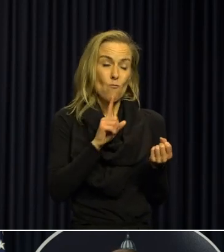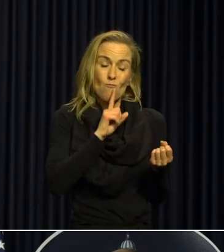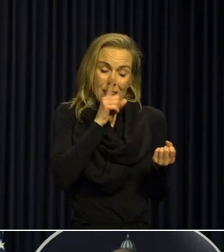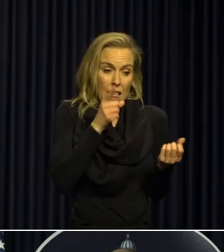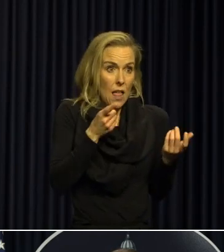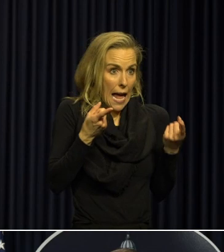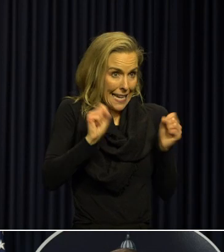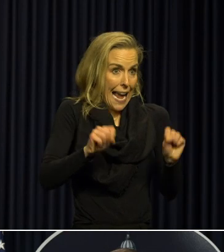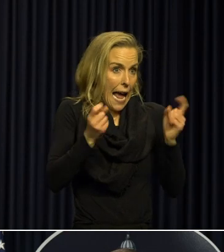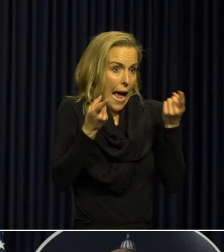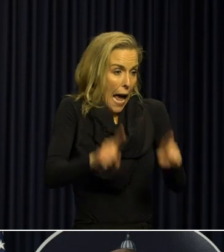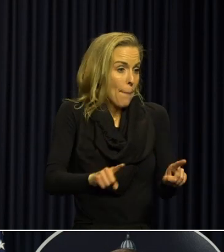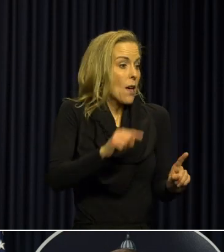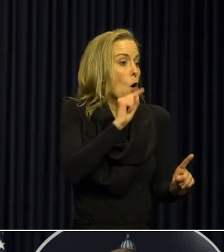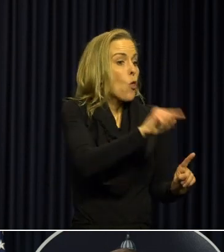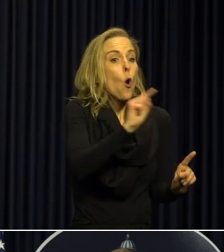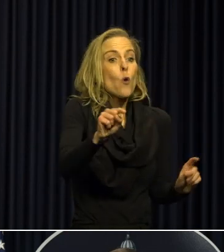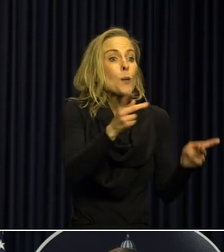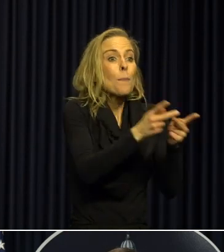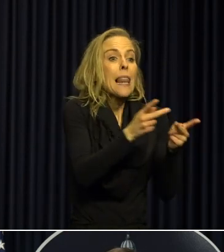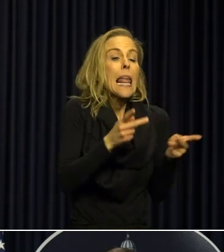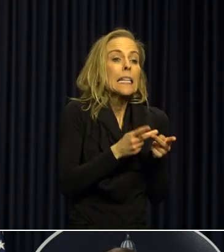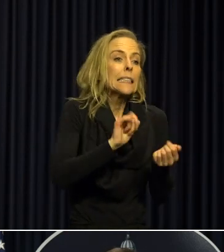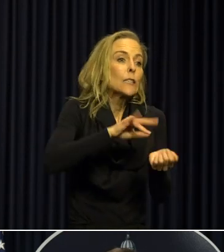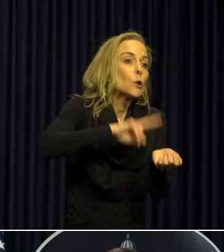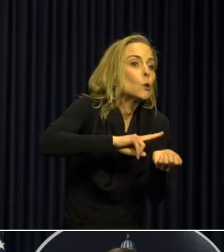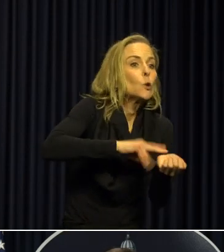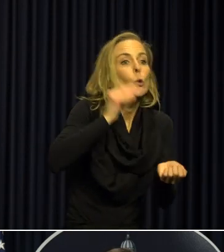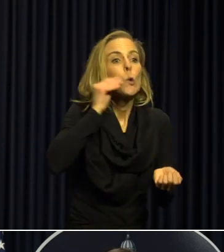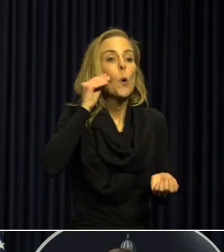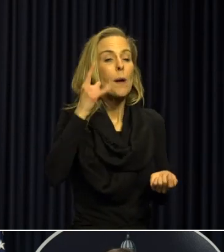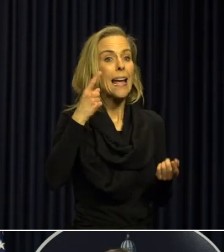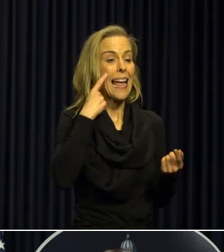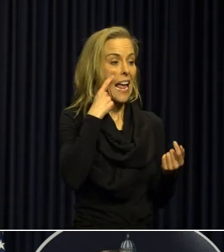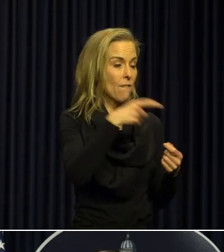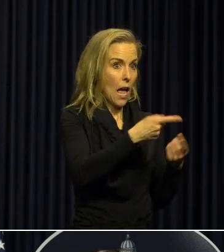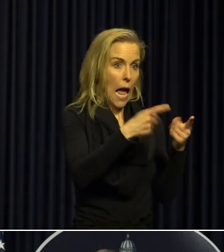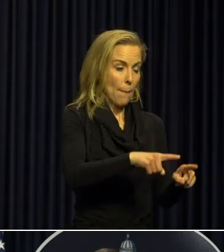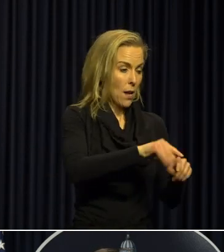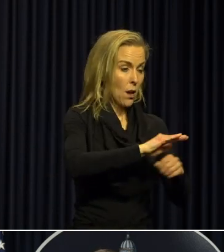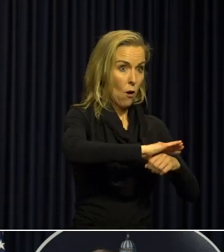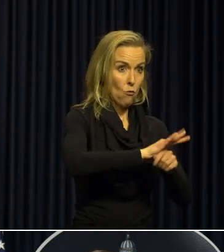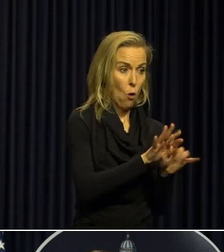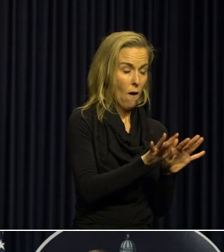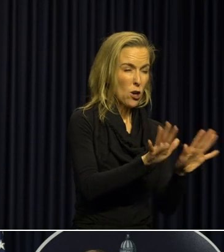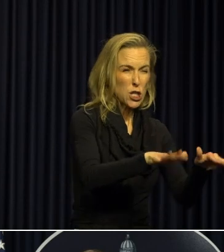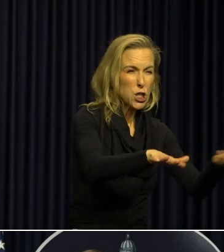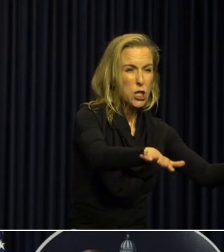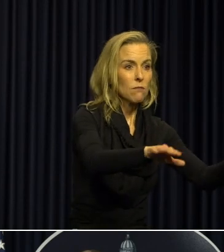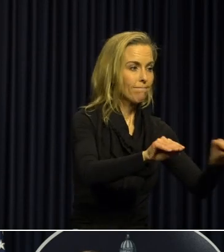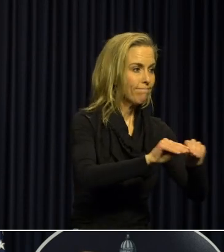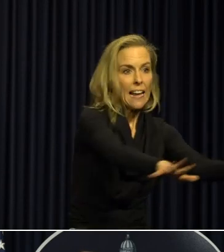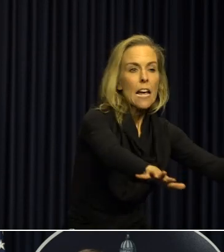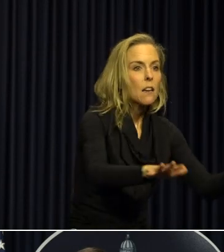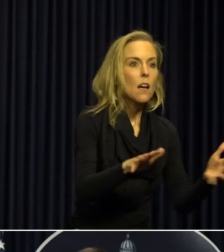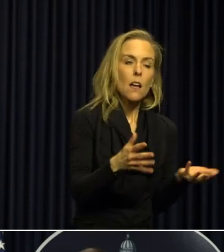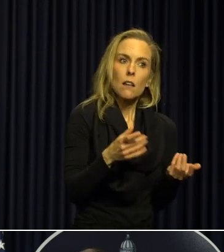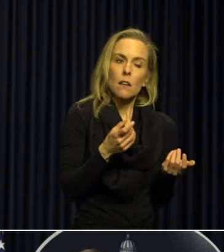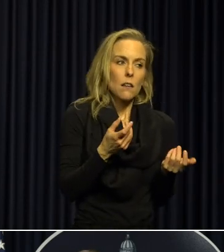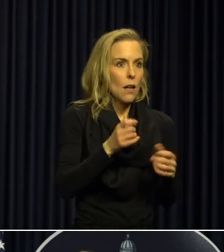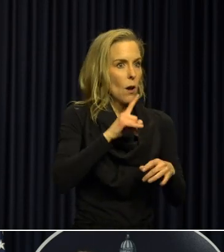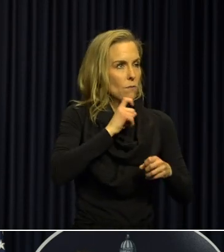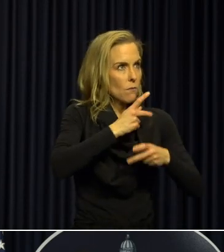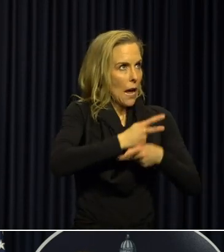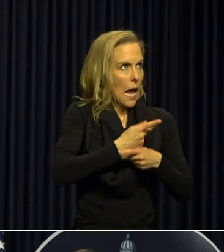what we do, it's going to have devastating consequences. So we just have to be careful in how we do this, making the right